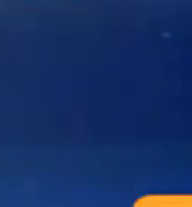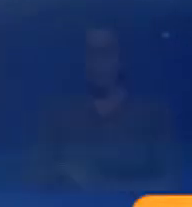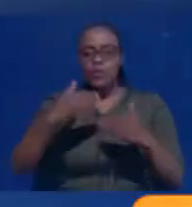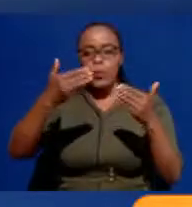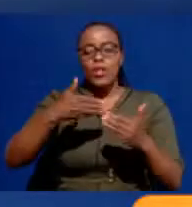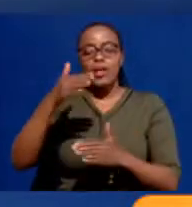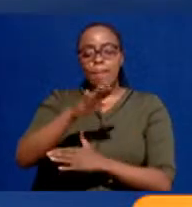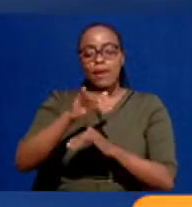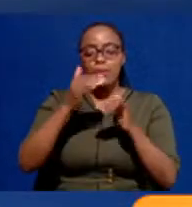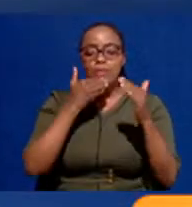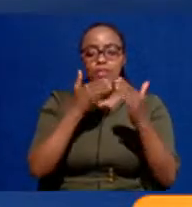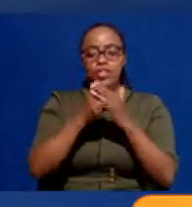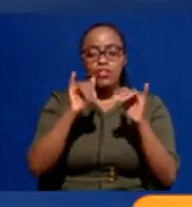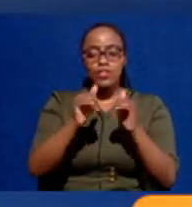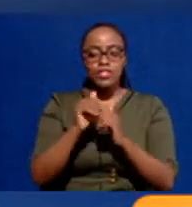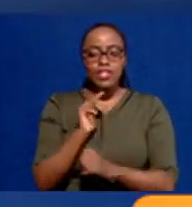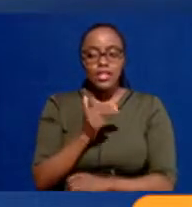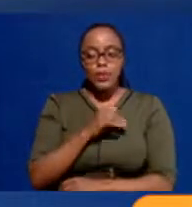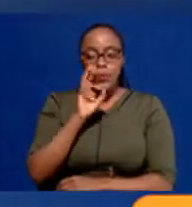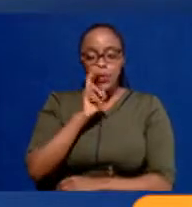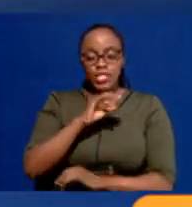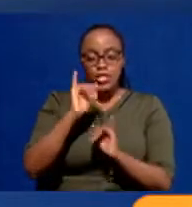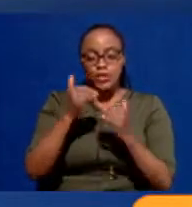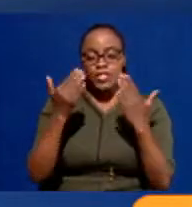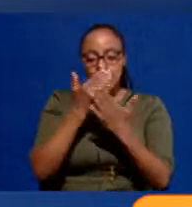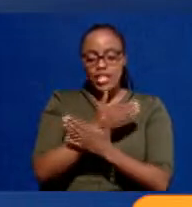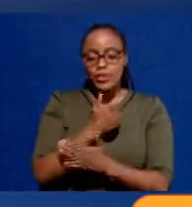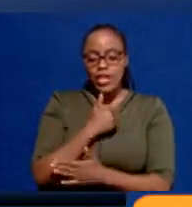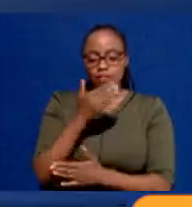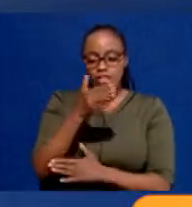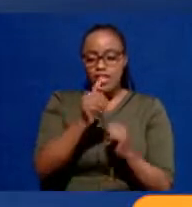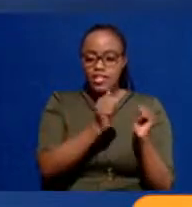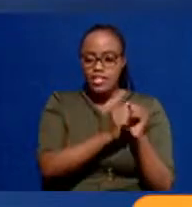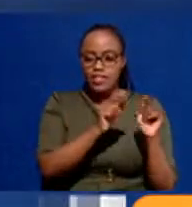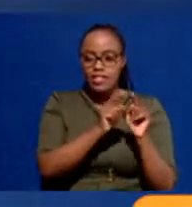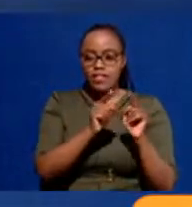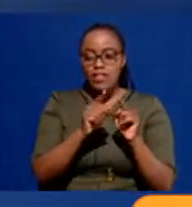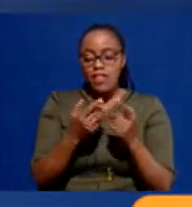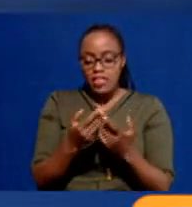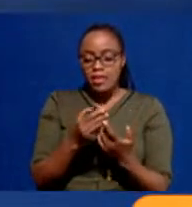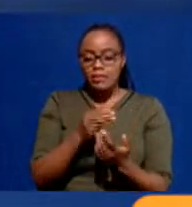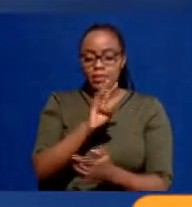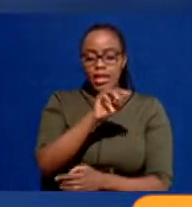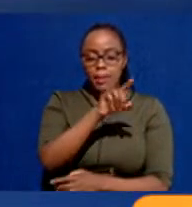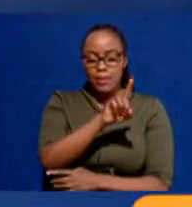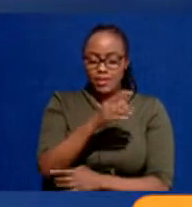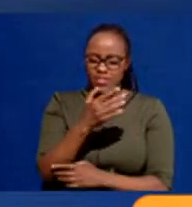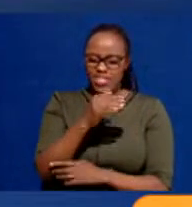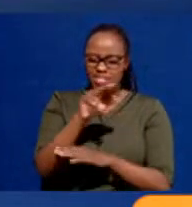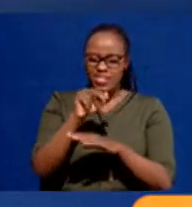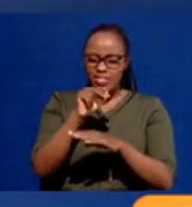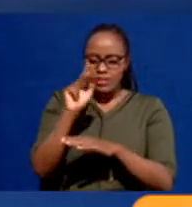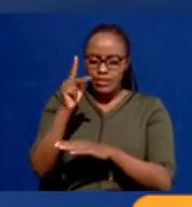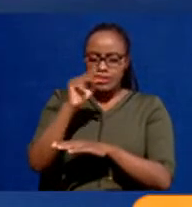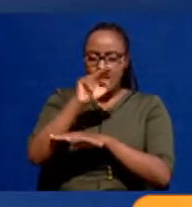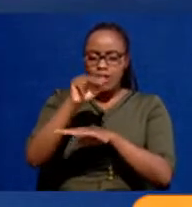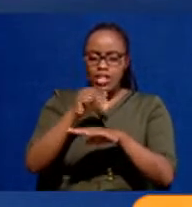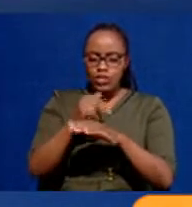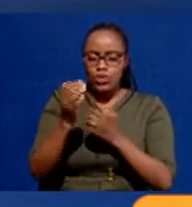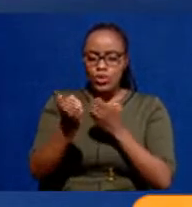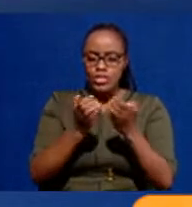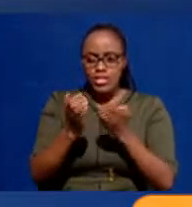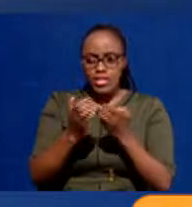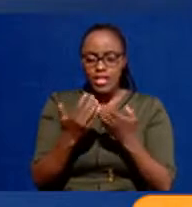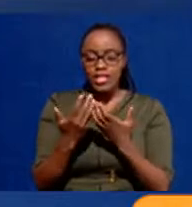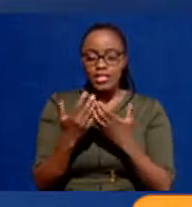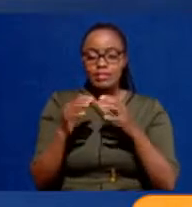Welcome back. Thanks for staying with us. You're watching Newsnight, and we still have here with us the Managing Director of the Kenya National Trading Corporation, Pamela Mutua. And of course,